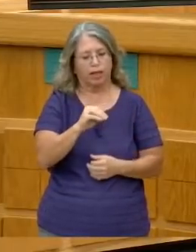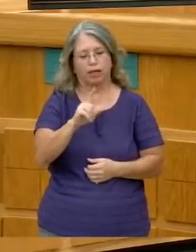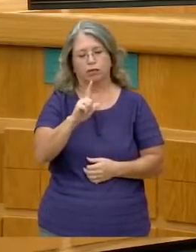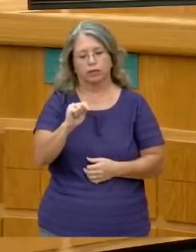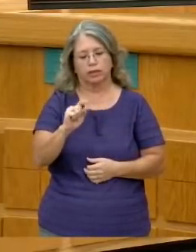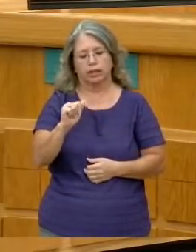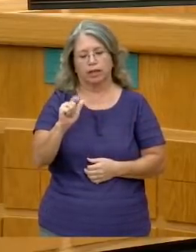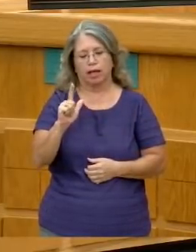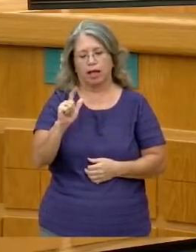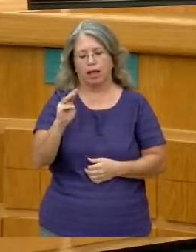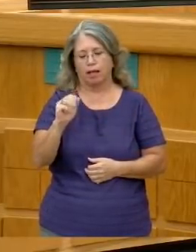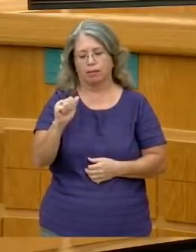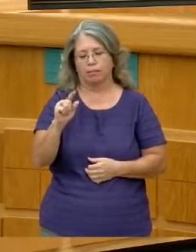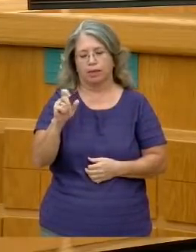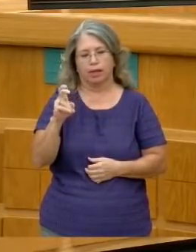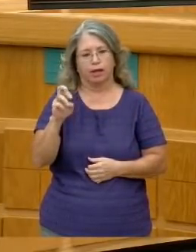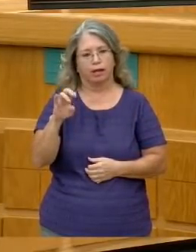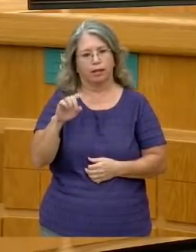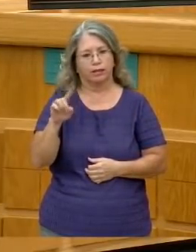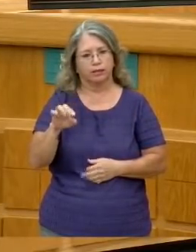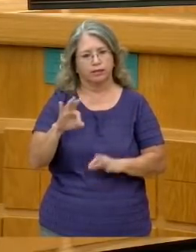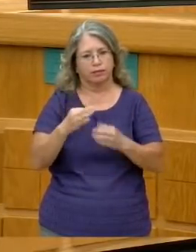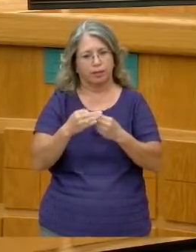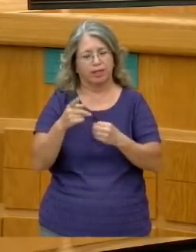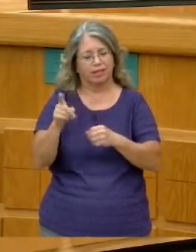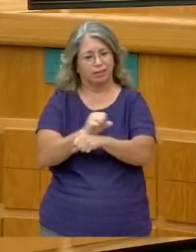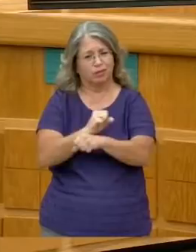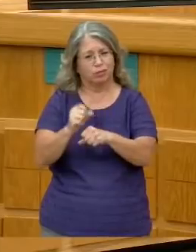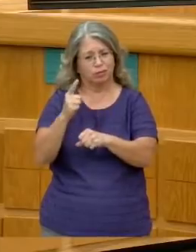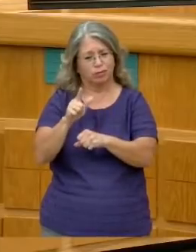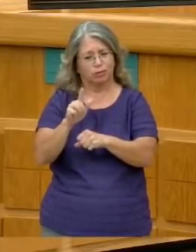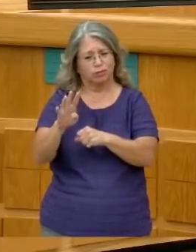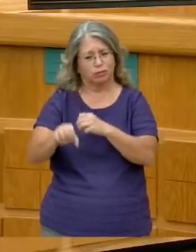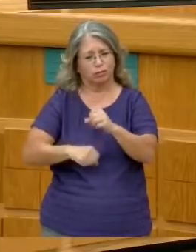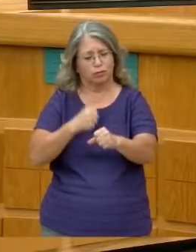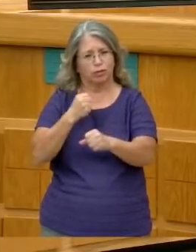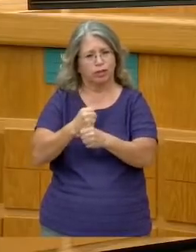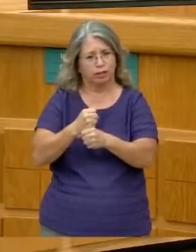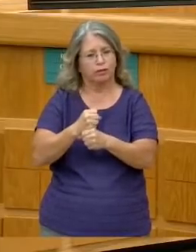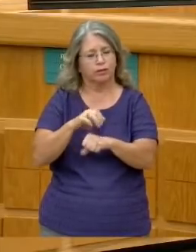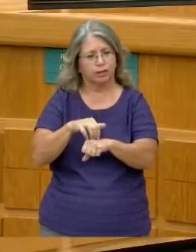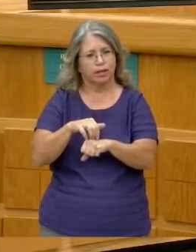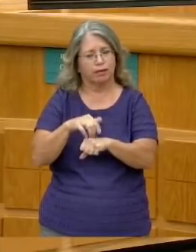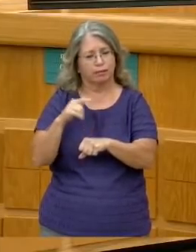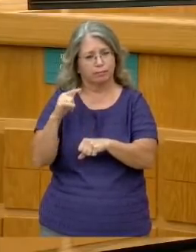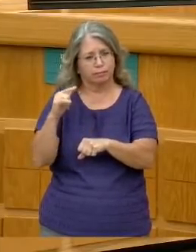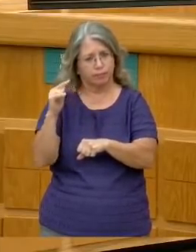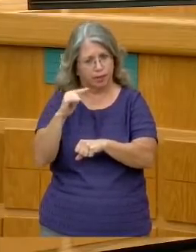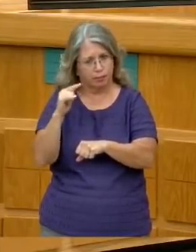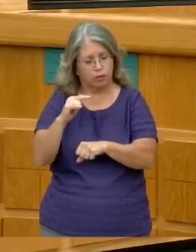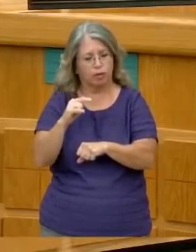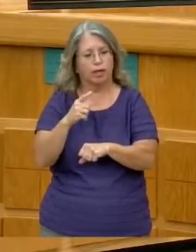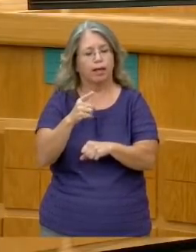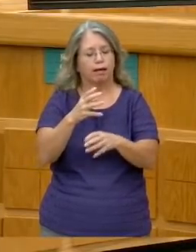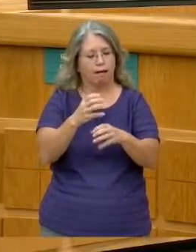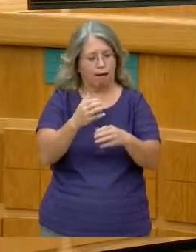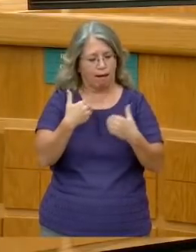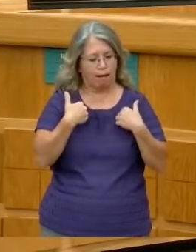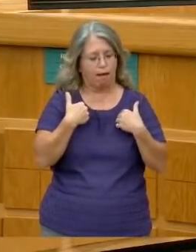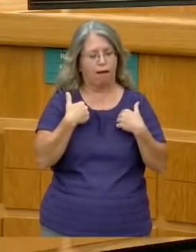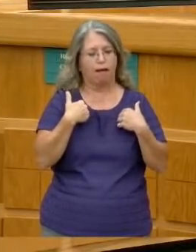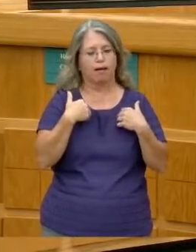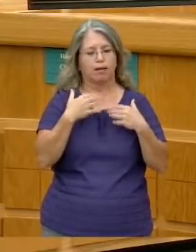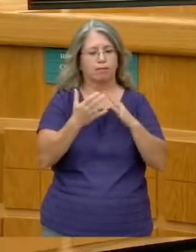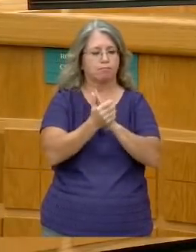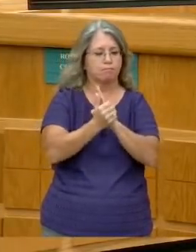was a 24-year-old veteran of the department at the airport. He attained a Master Structural Fire, Aircraft